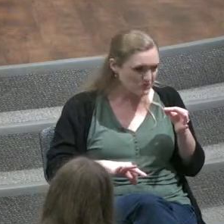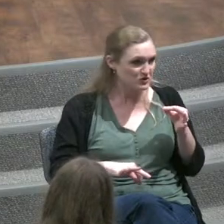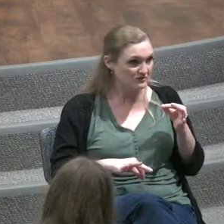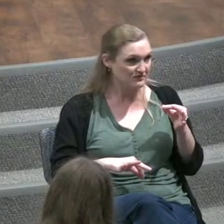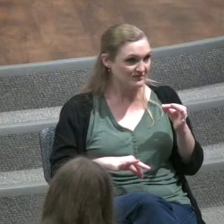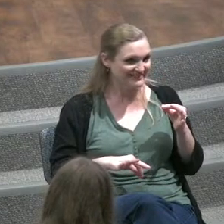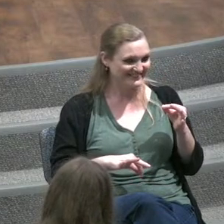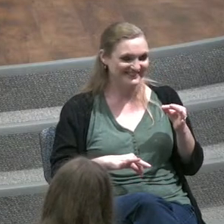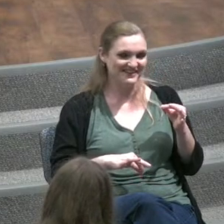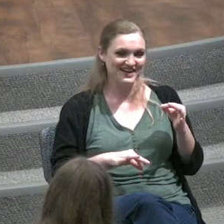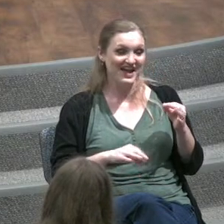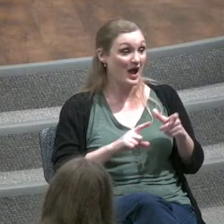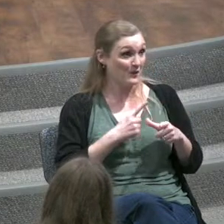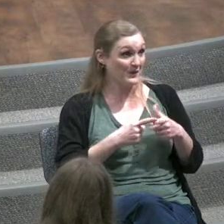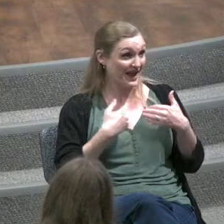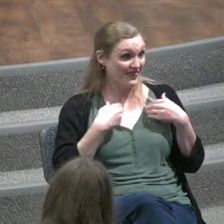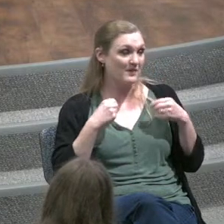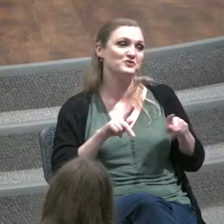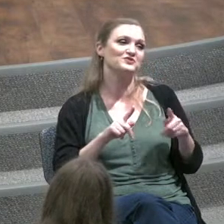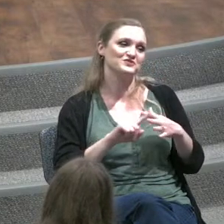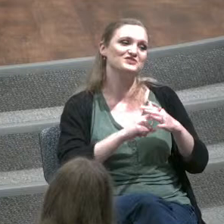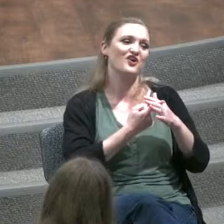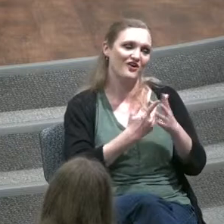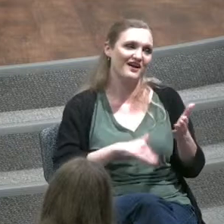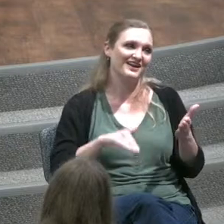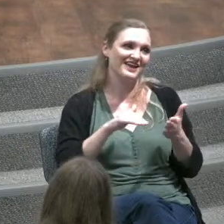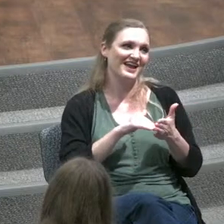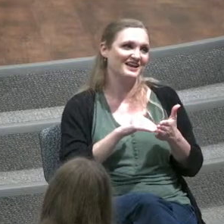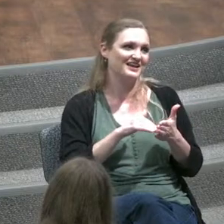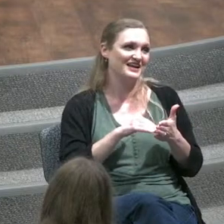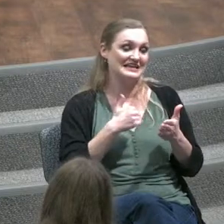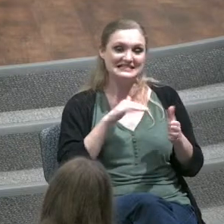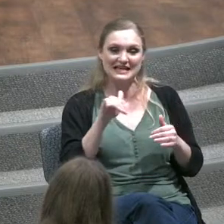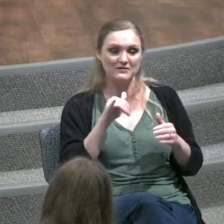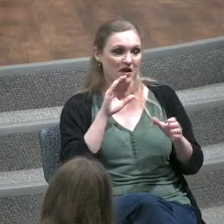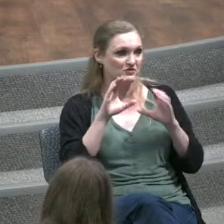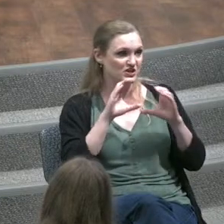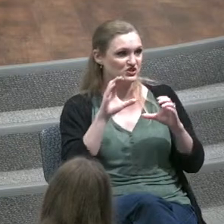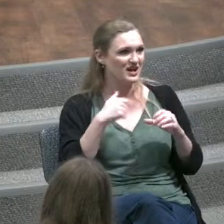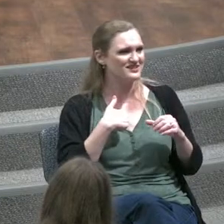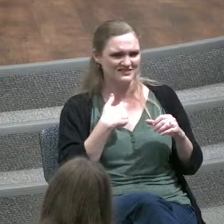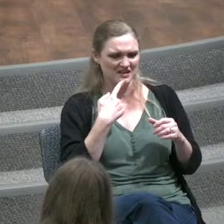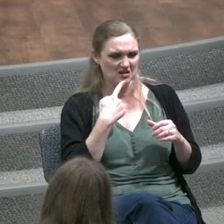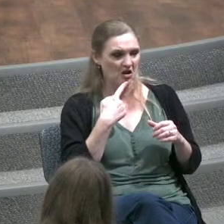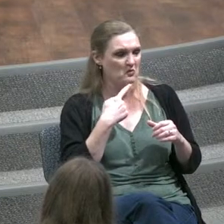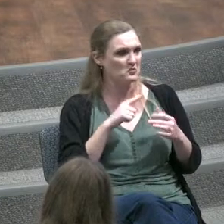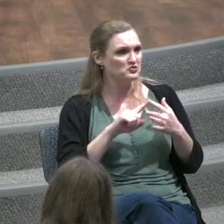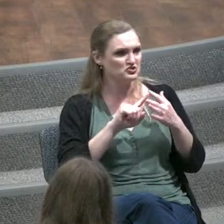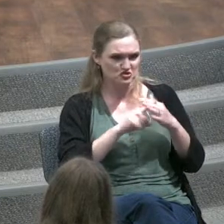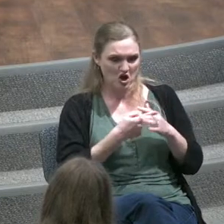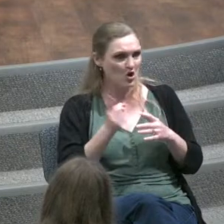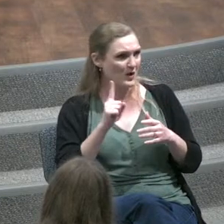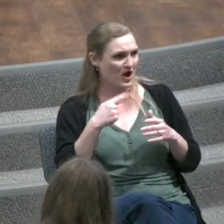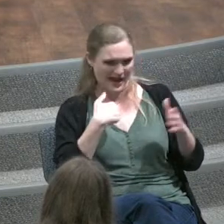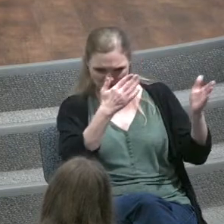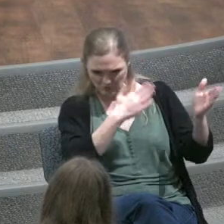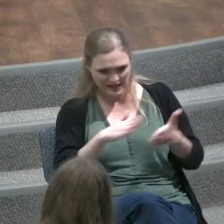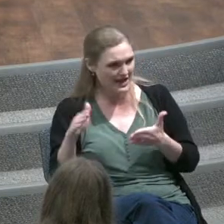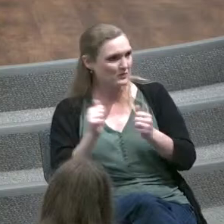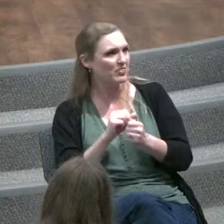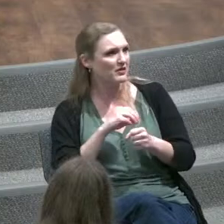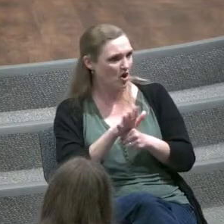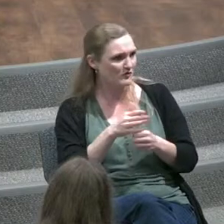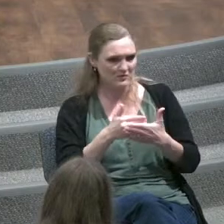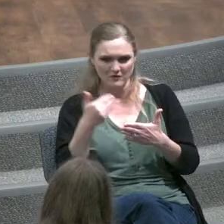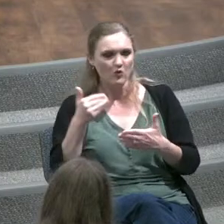And so when we had the opportunity to start it back up, I had the same conversation. What do you want to teach? I said, well, let's just pick up where we left off, and we'll just stick with the